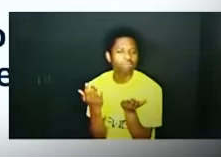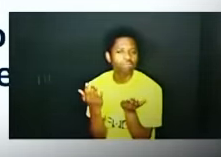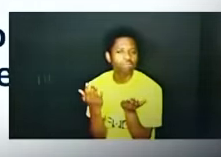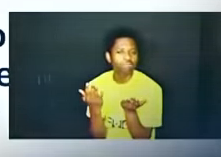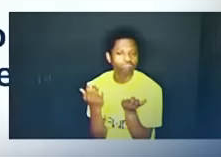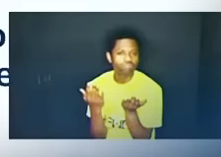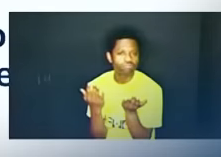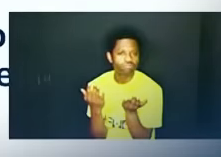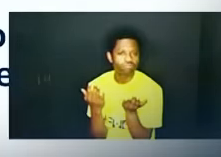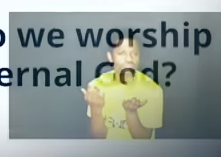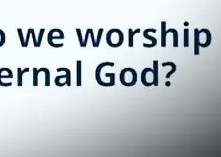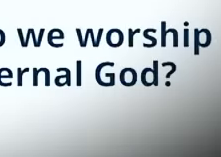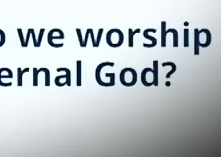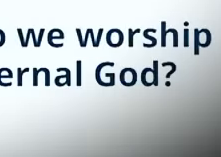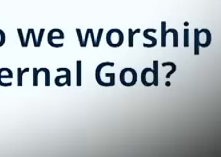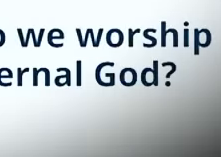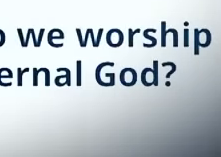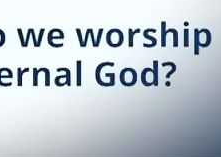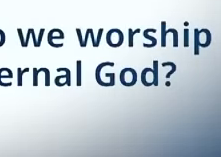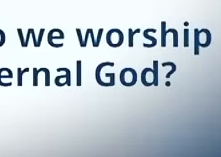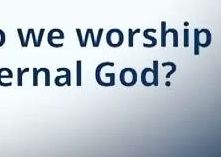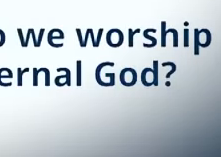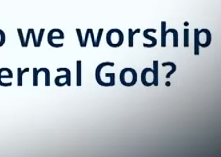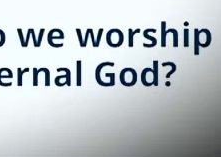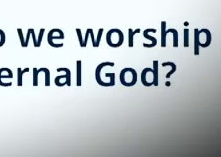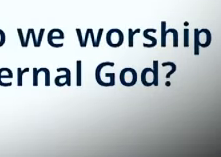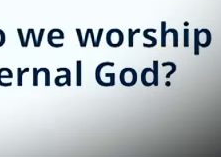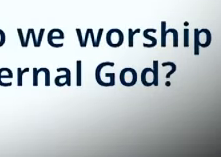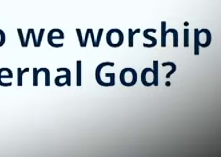her is the Messiah.